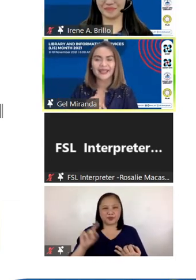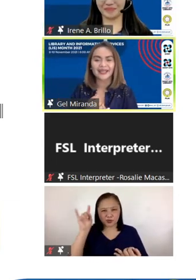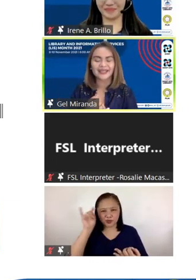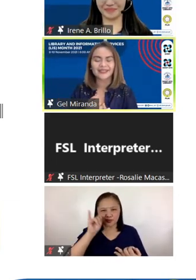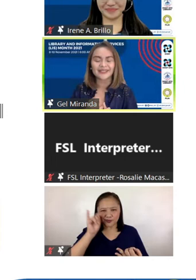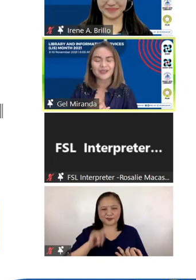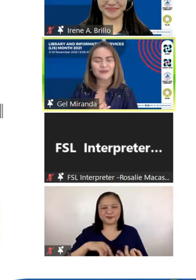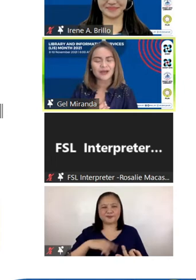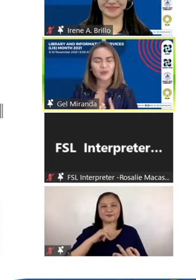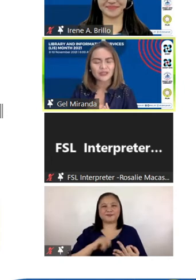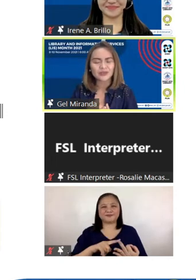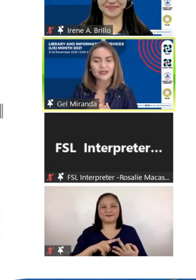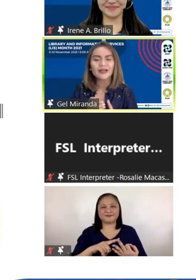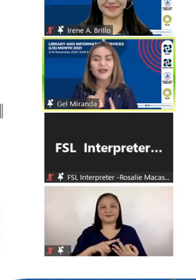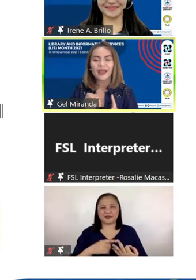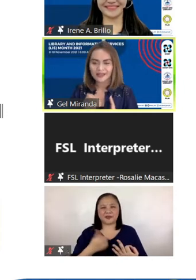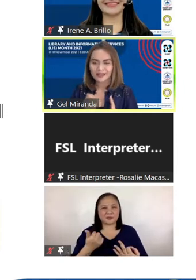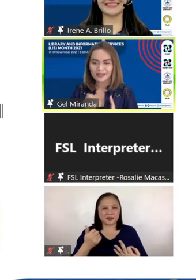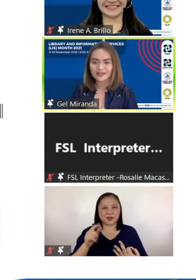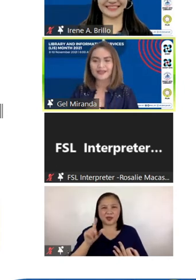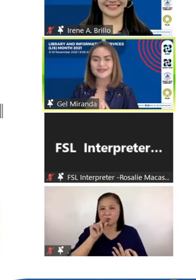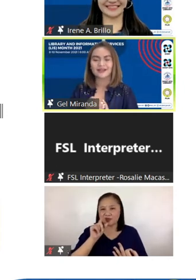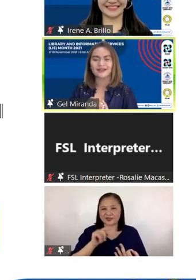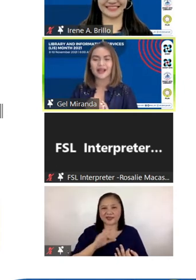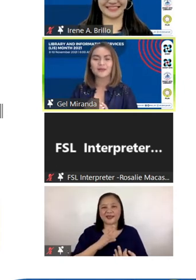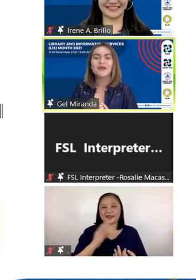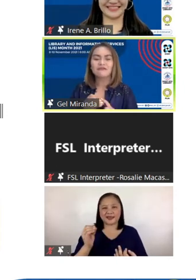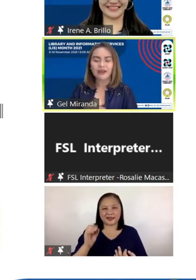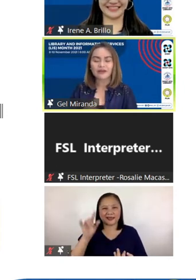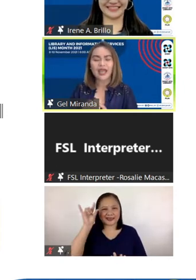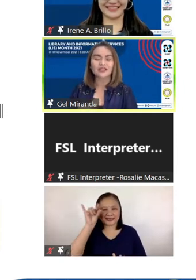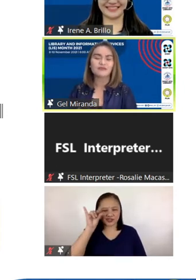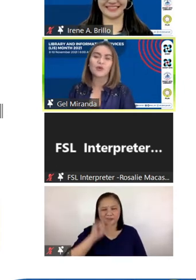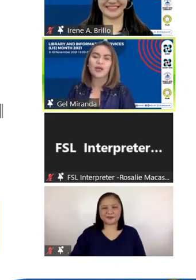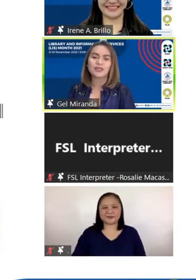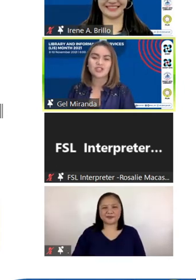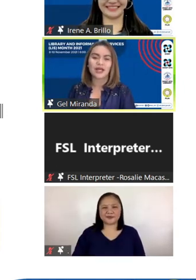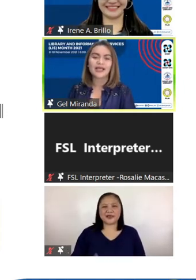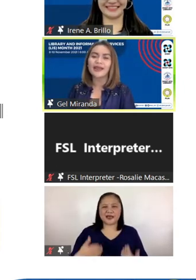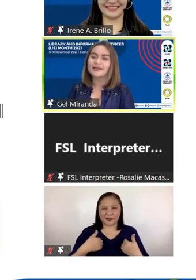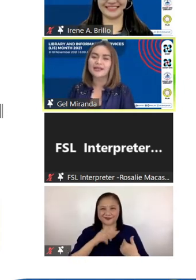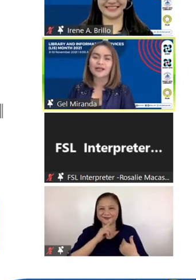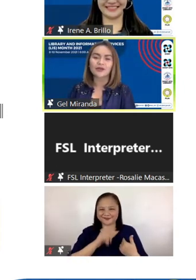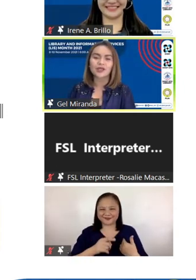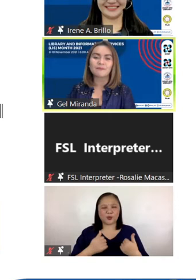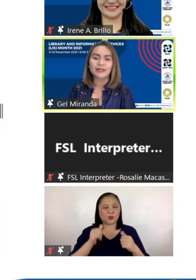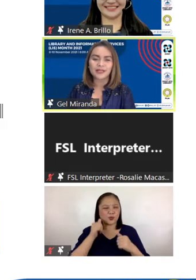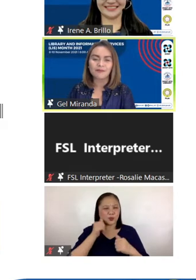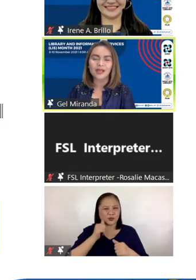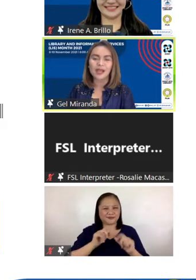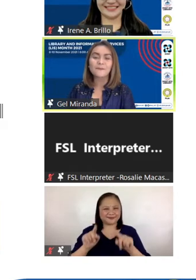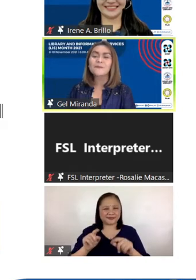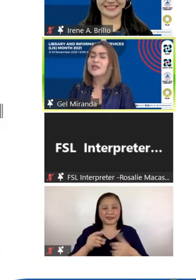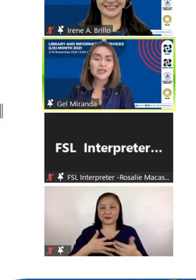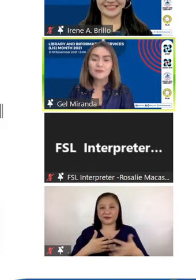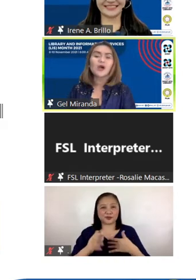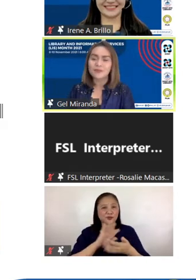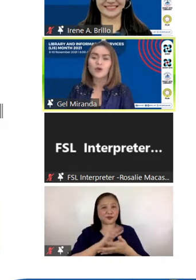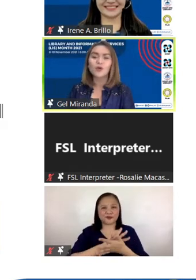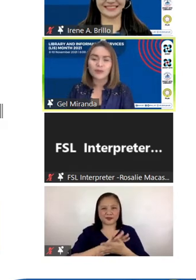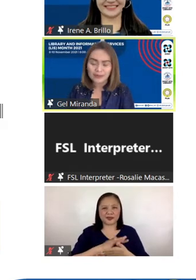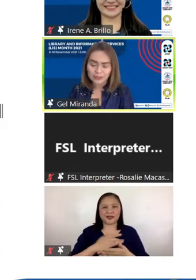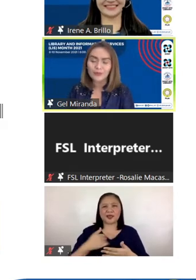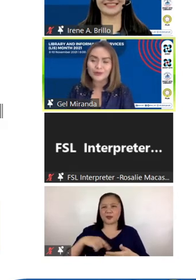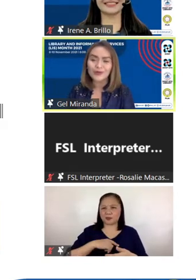Ayan. And ano pa ba? Twitter and Instagram. Very active po kami dyan. Kahit na nagkaroon ng pandemya, hindi po